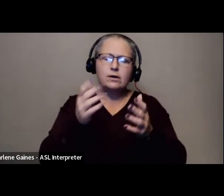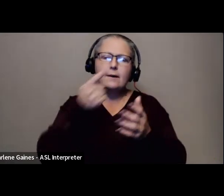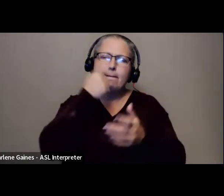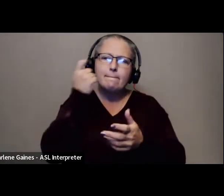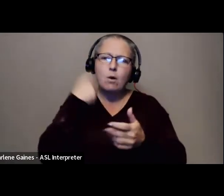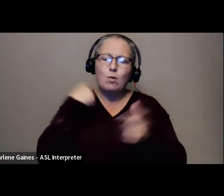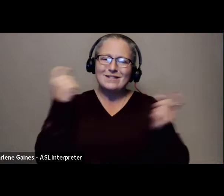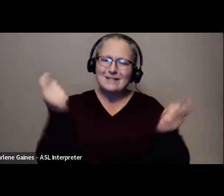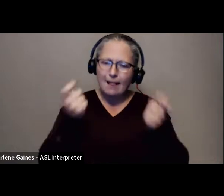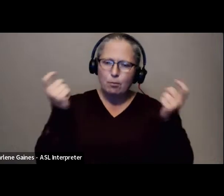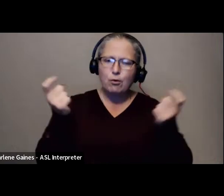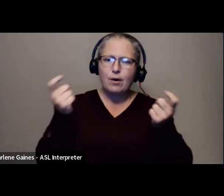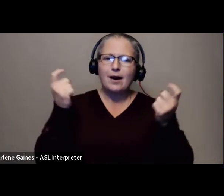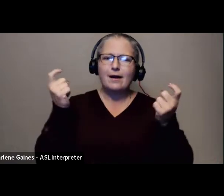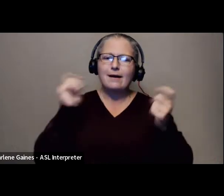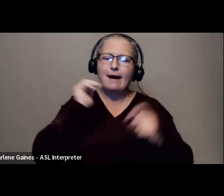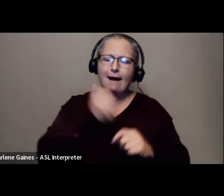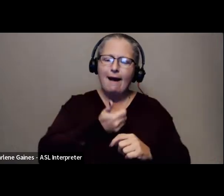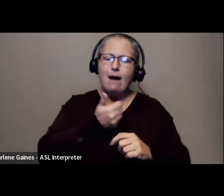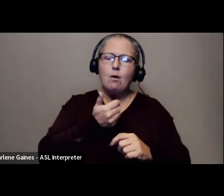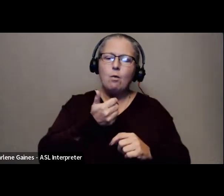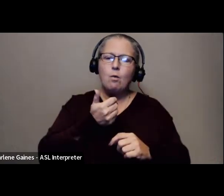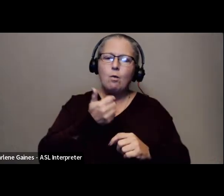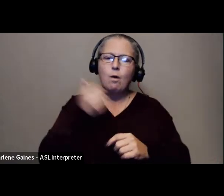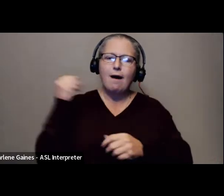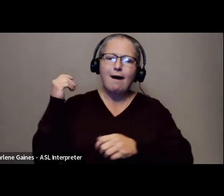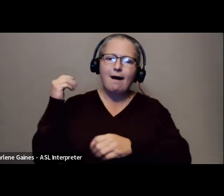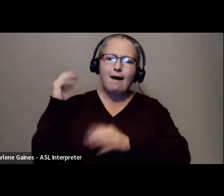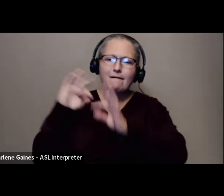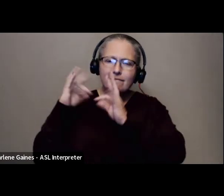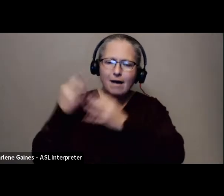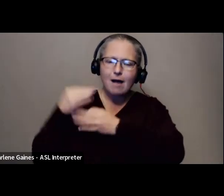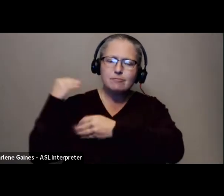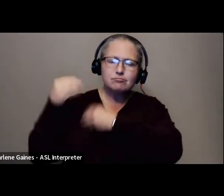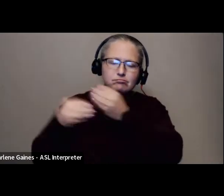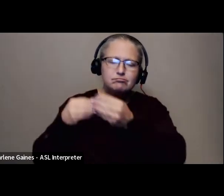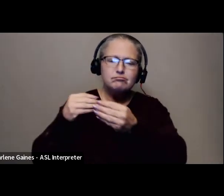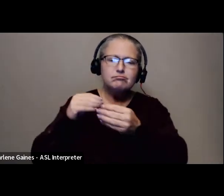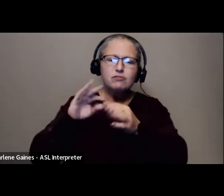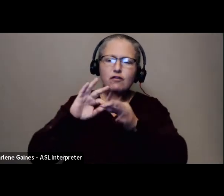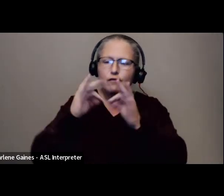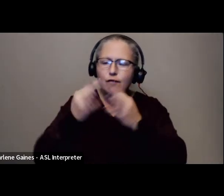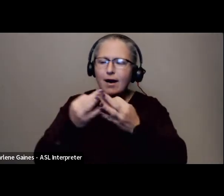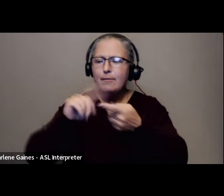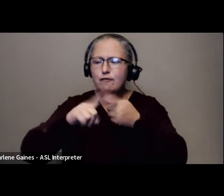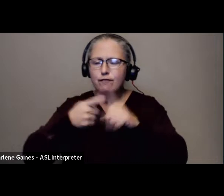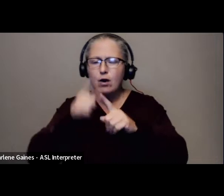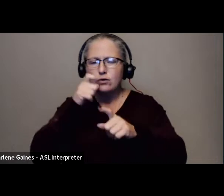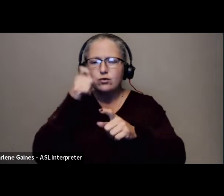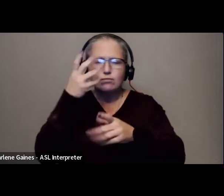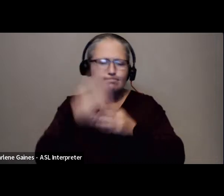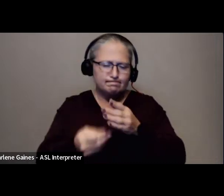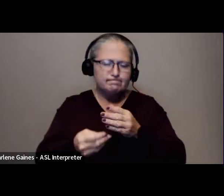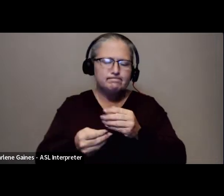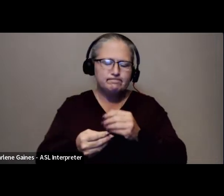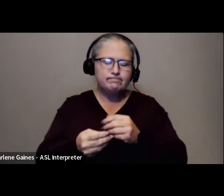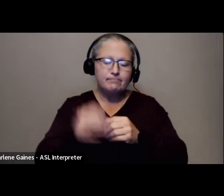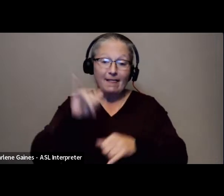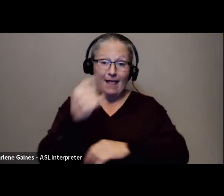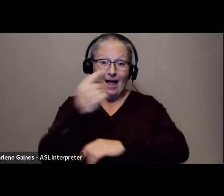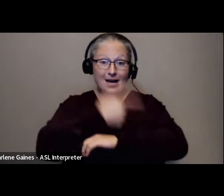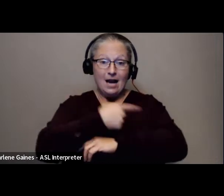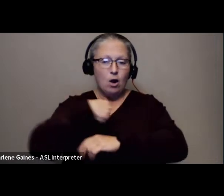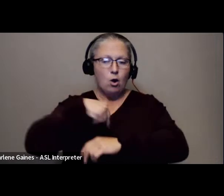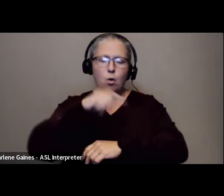we celebrate our ancestors, our friends, our family that have passed on. It's a day where we're